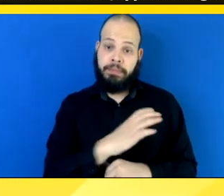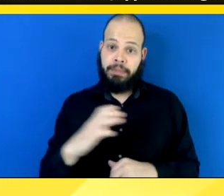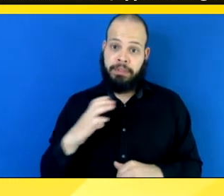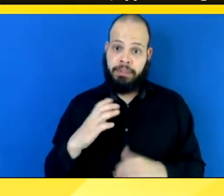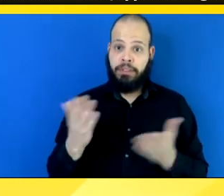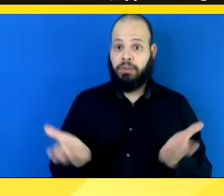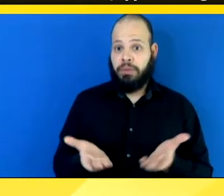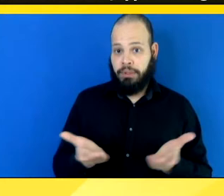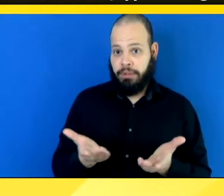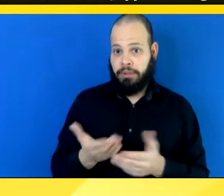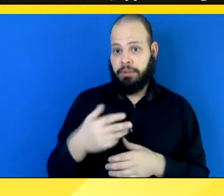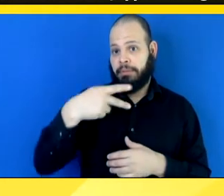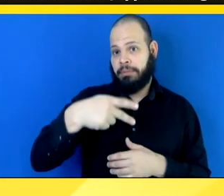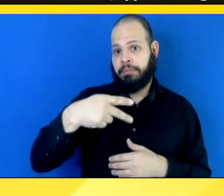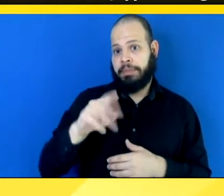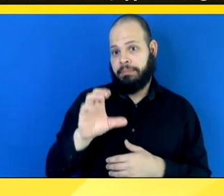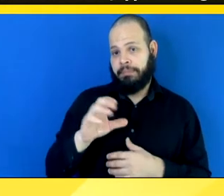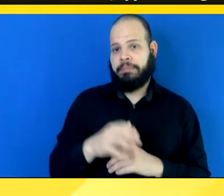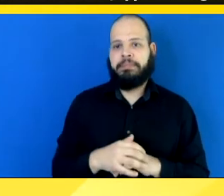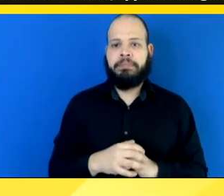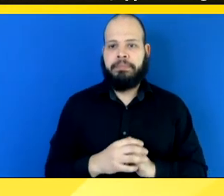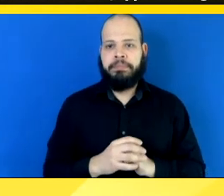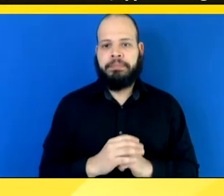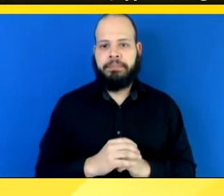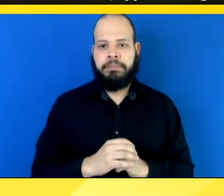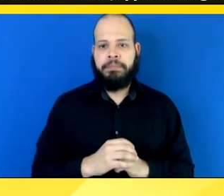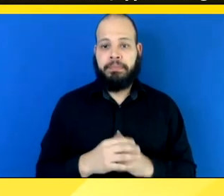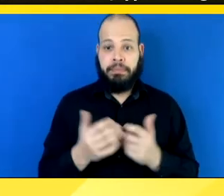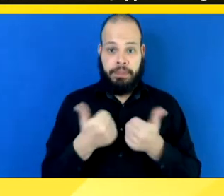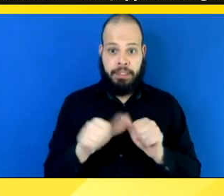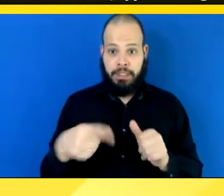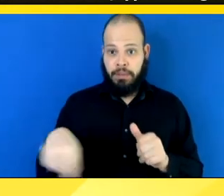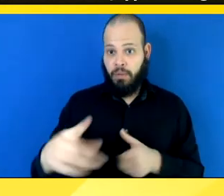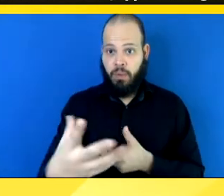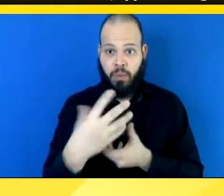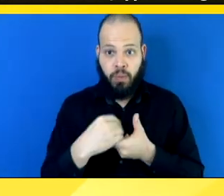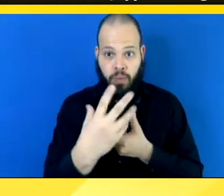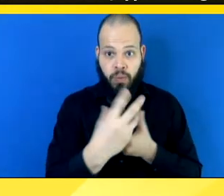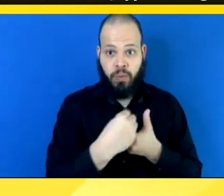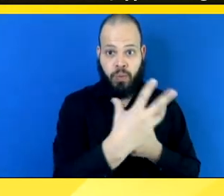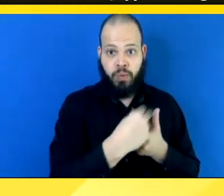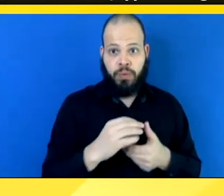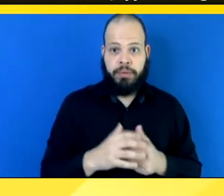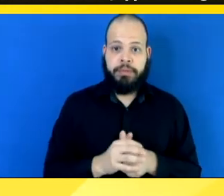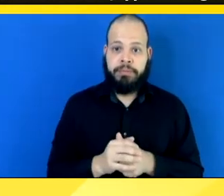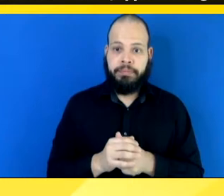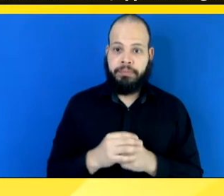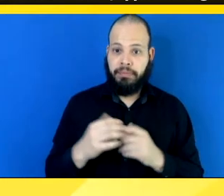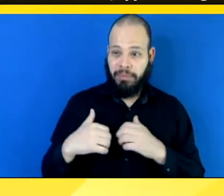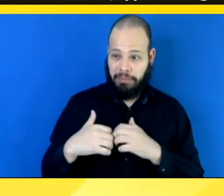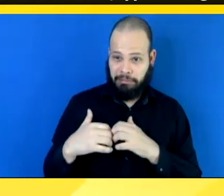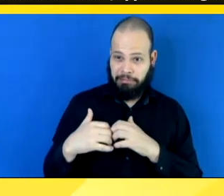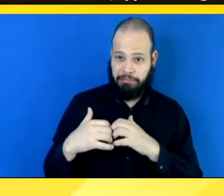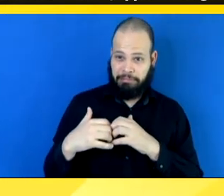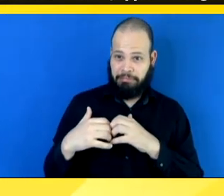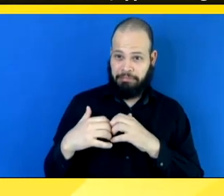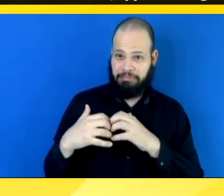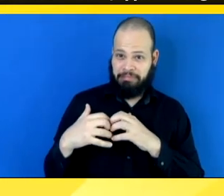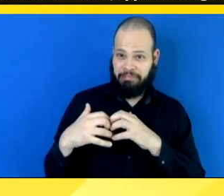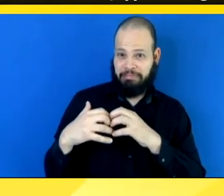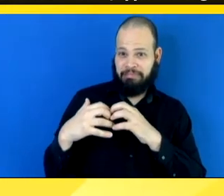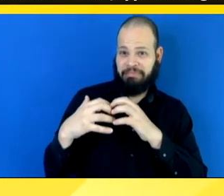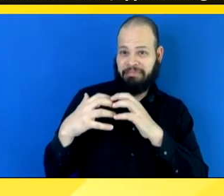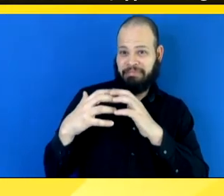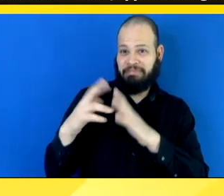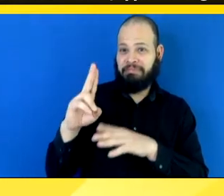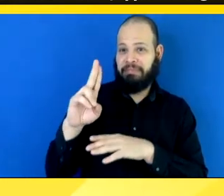You know, anyone who's been part of a union organizing campaign knows just how much courage it takes to stand up when the